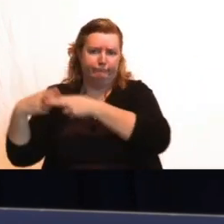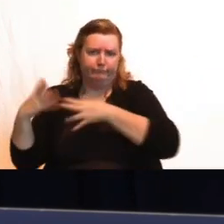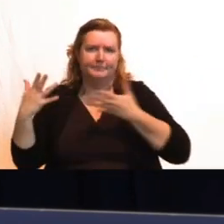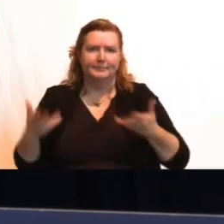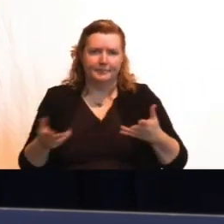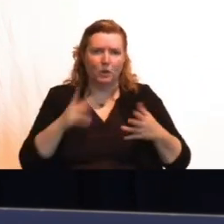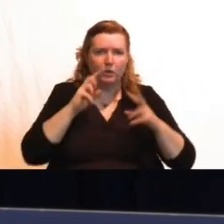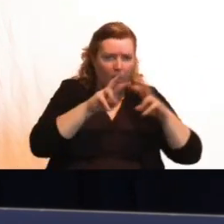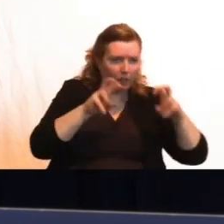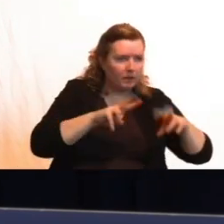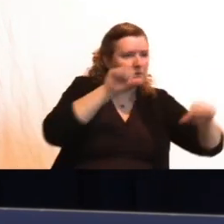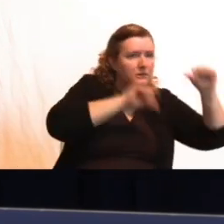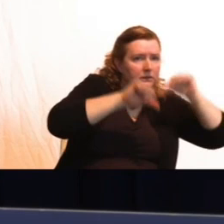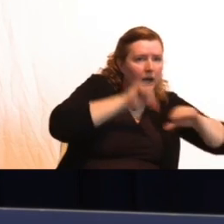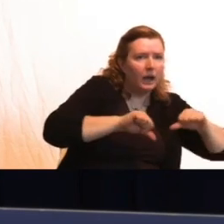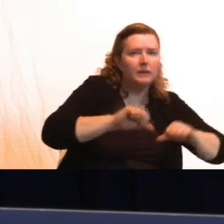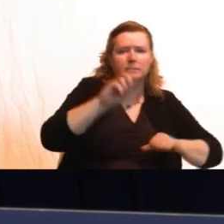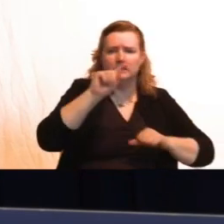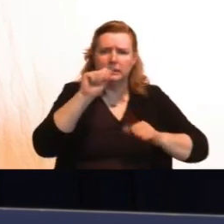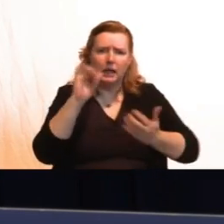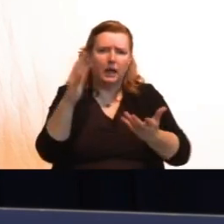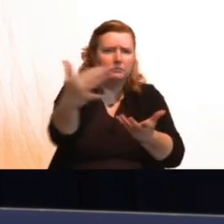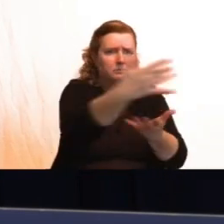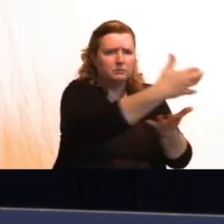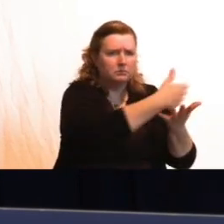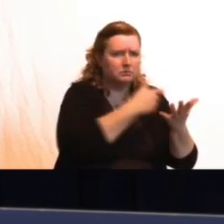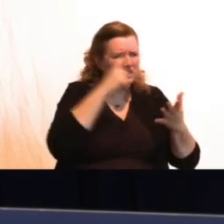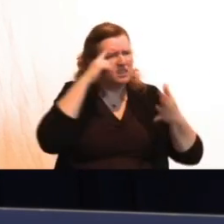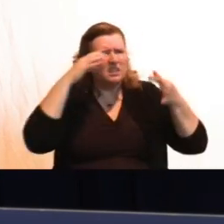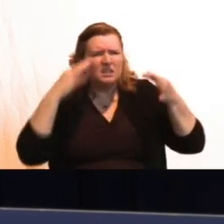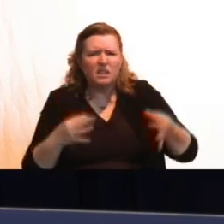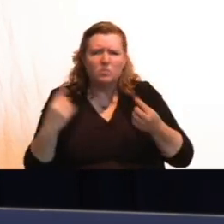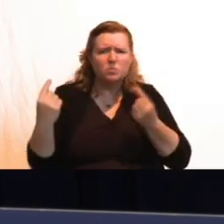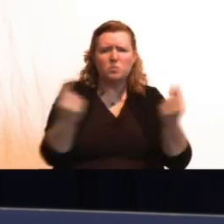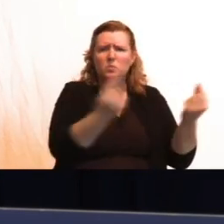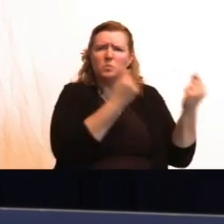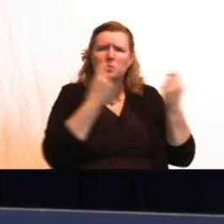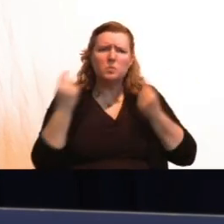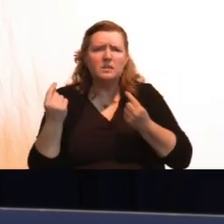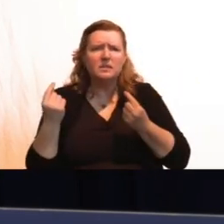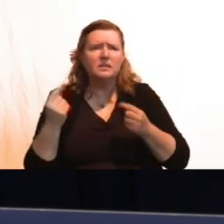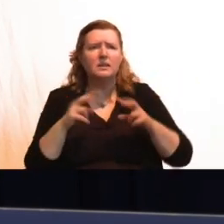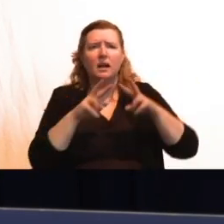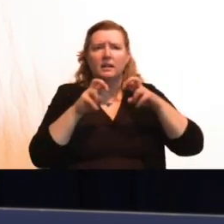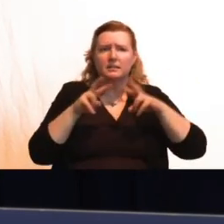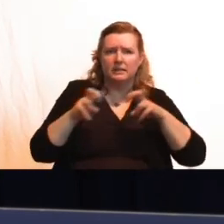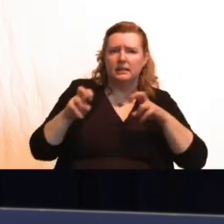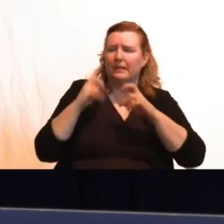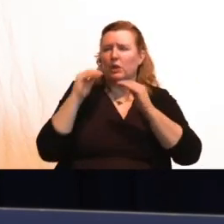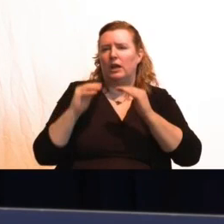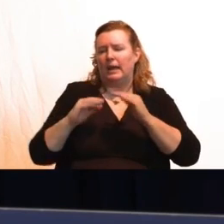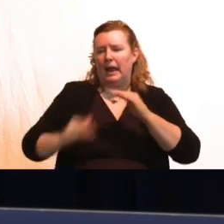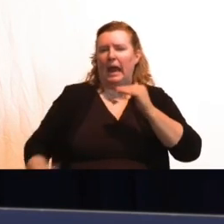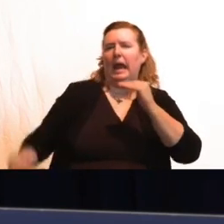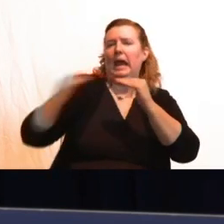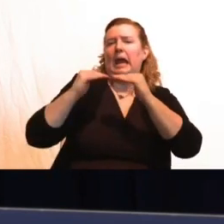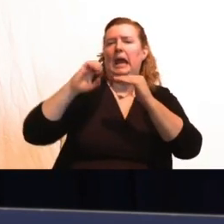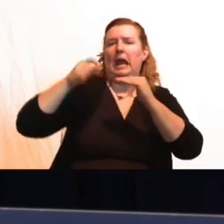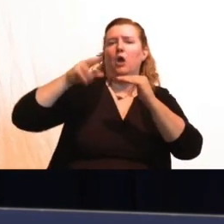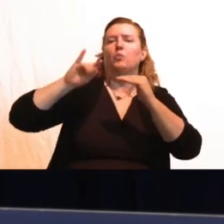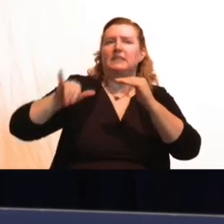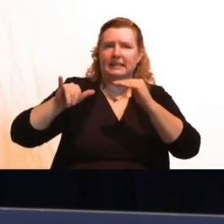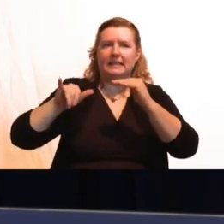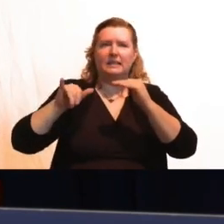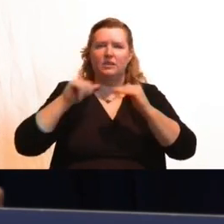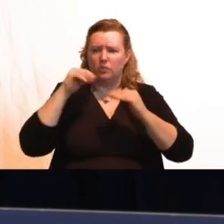recognizing that social determinants of health disproportionately impacted communities of color. We learned the